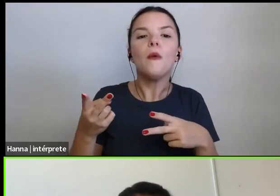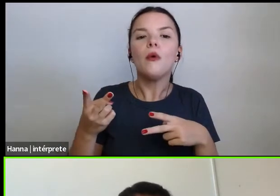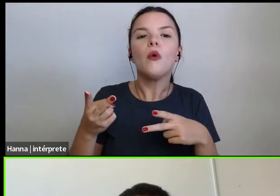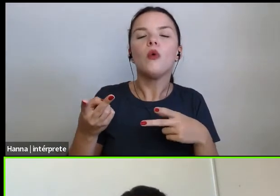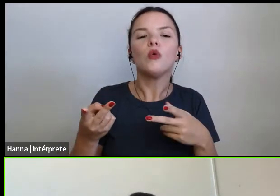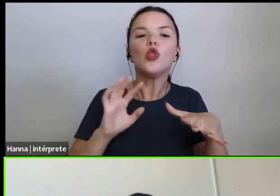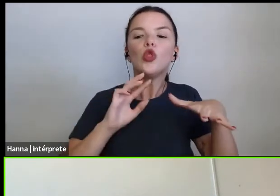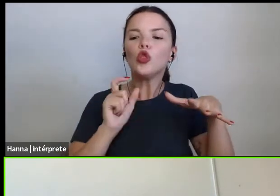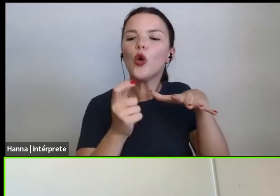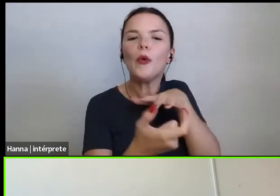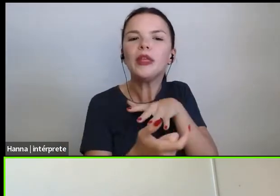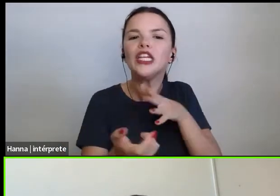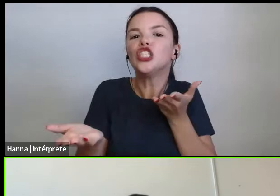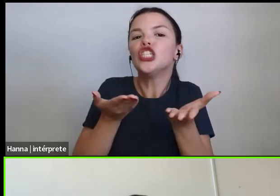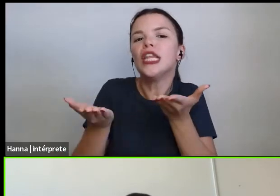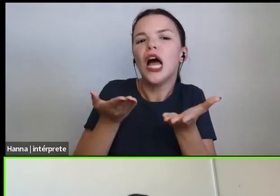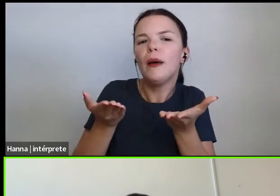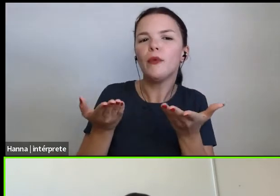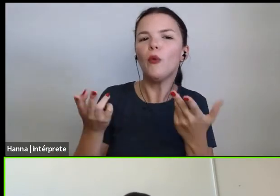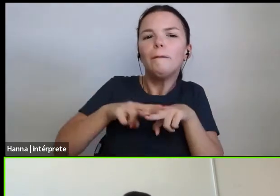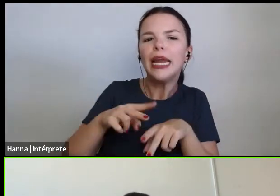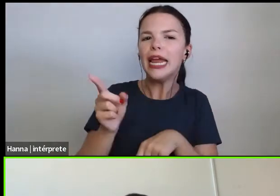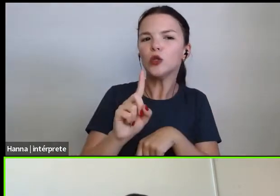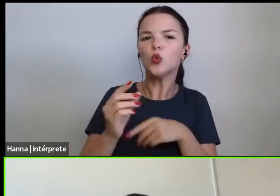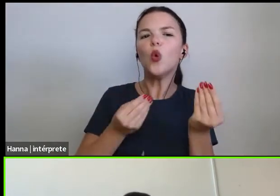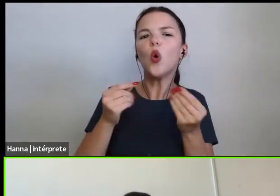Yeah, so as I explained,